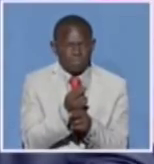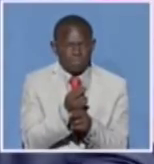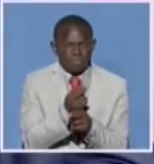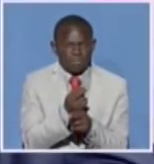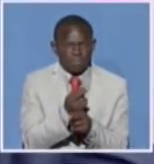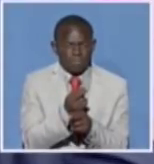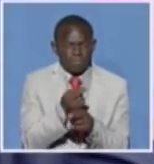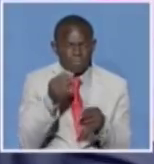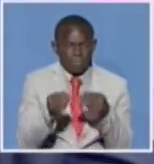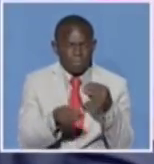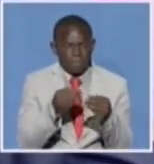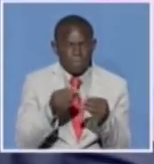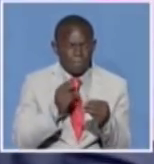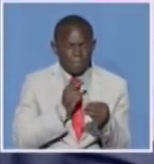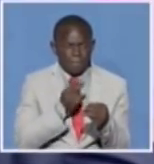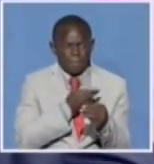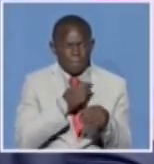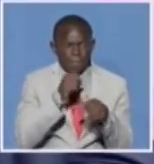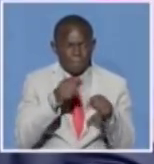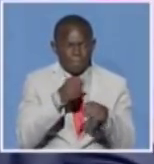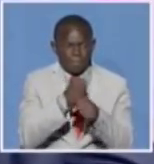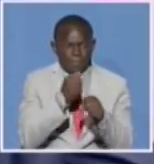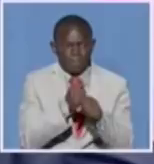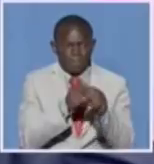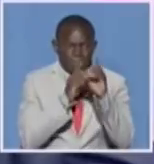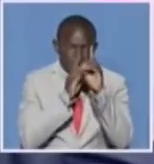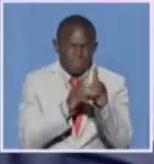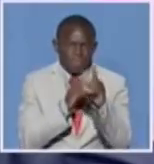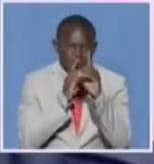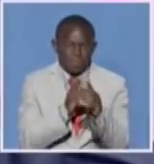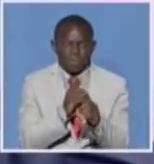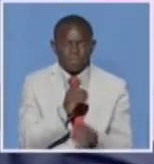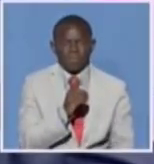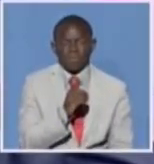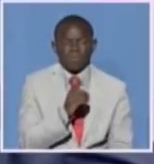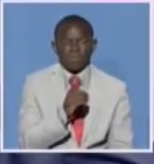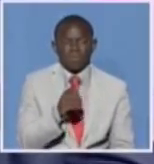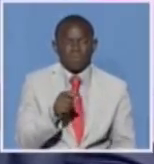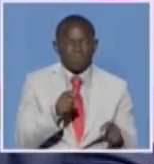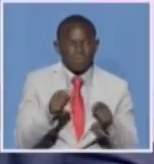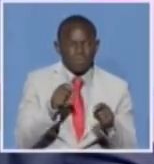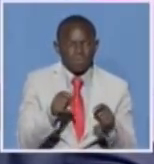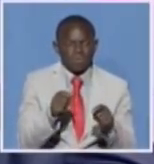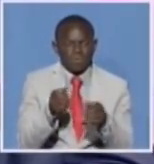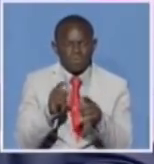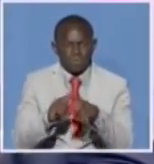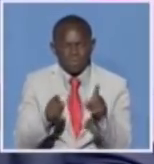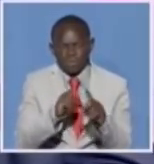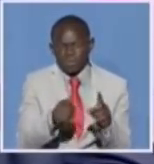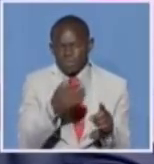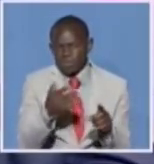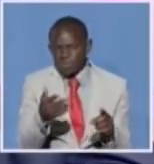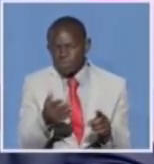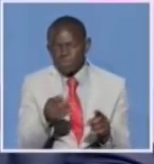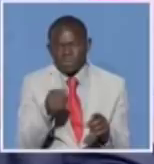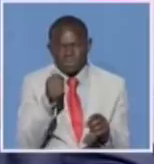therefore, we'll be able to be making appropriate decisions. And we'll control a number of things that currently depend on manual